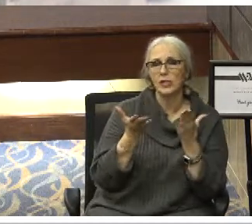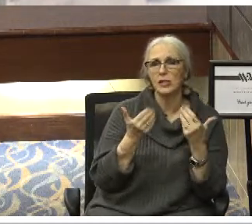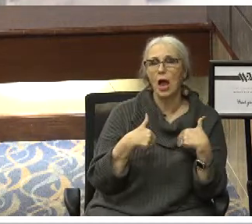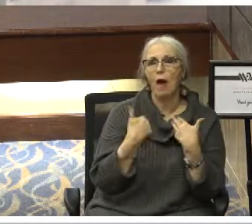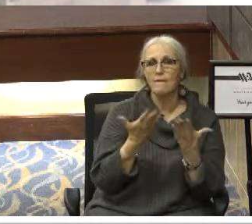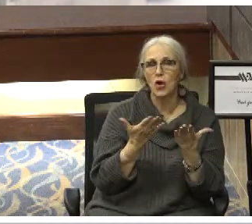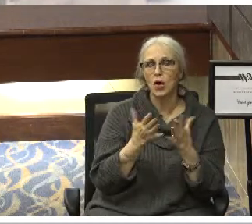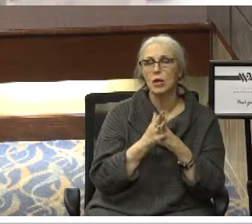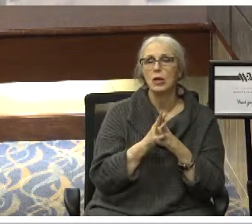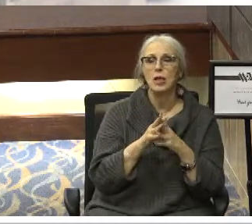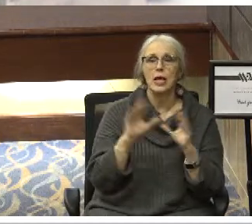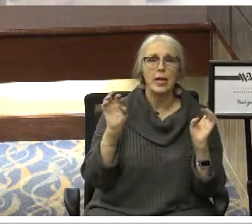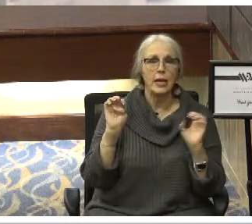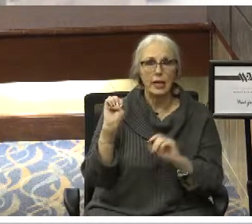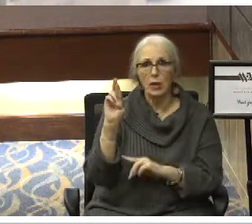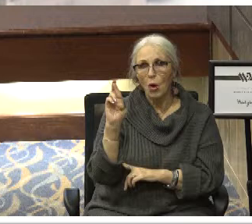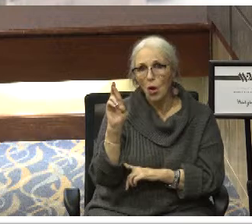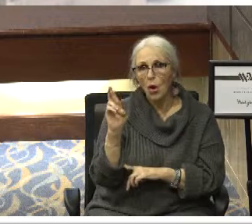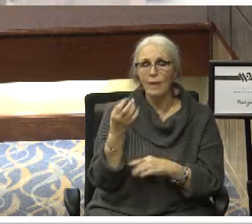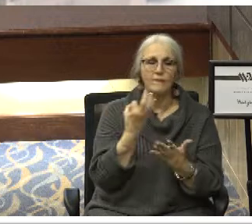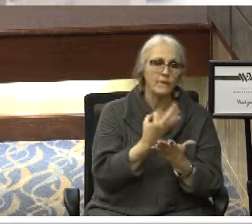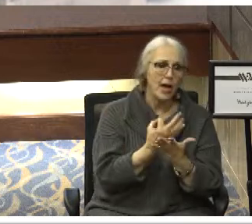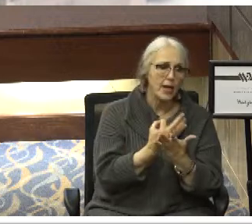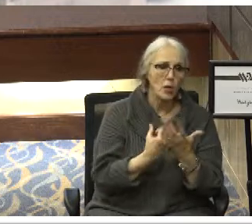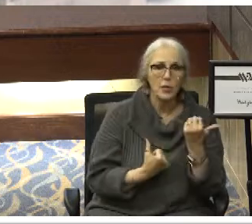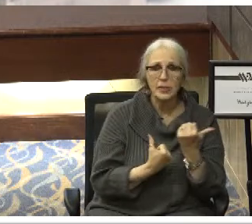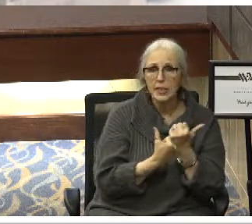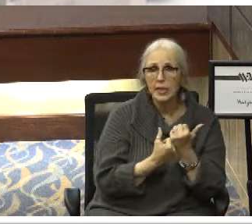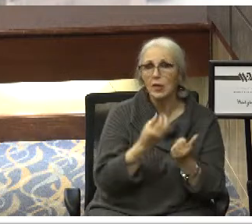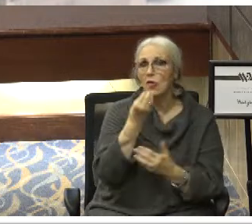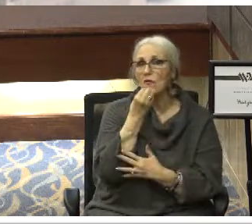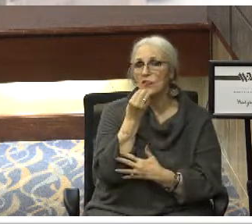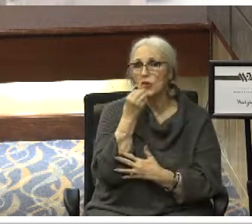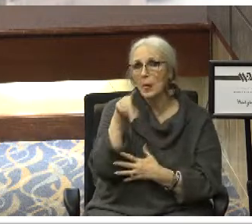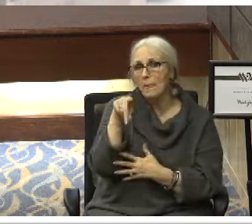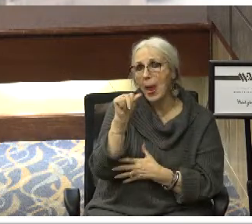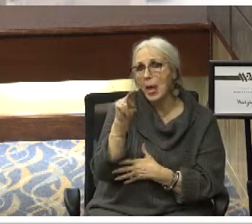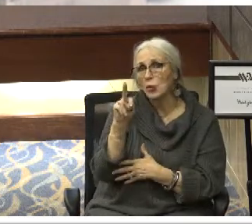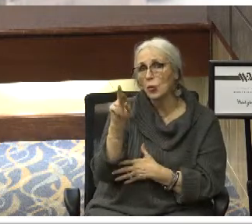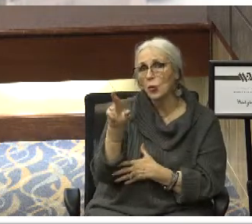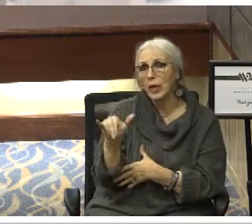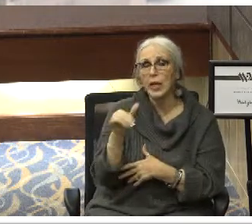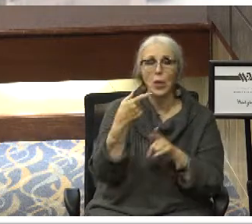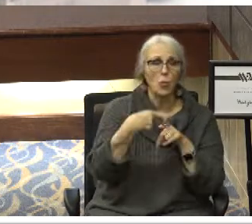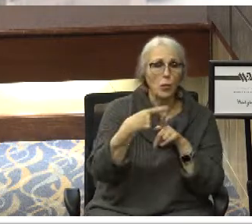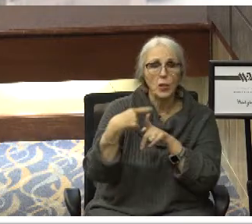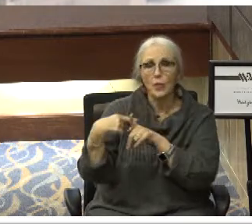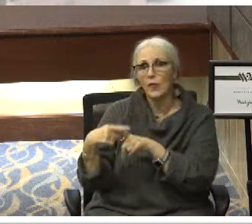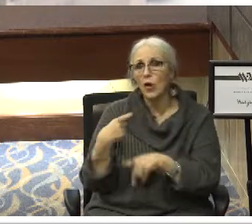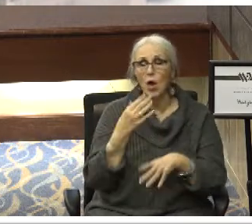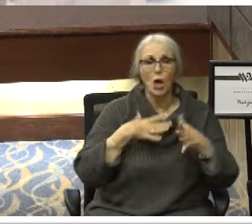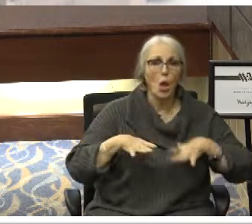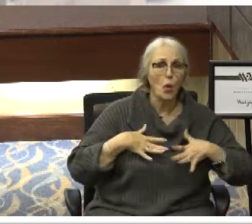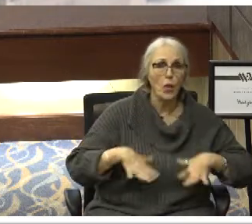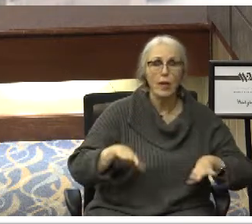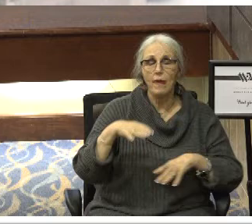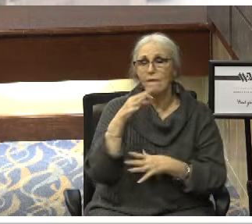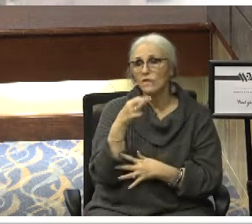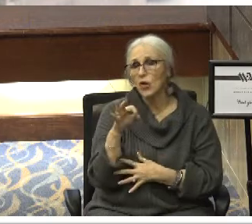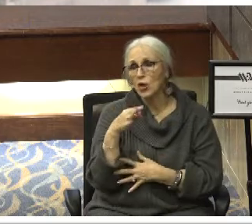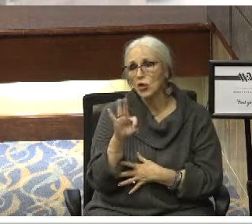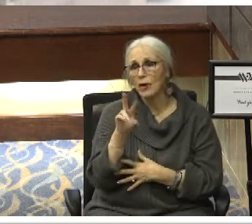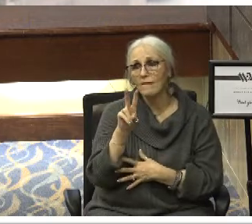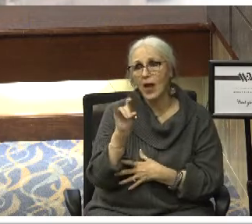for example, emergency financial assistance, their food pantry, their rental assistance, clothing and food, furniture